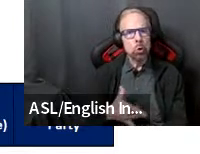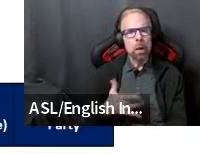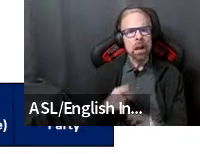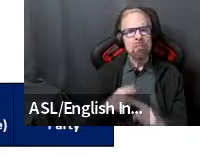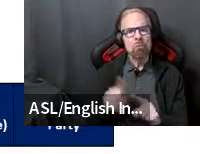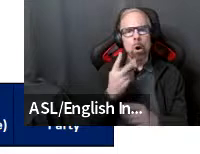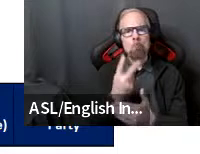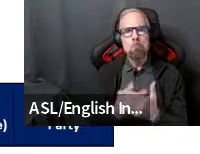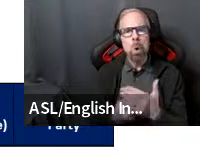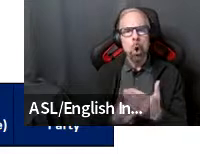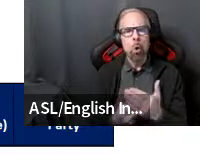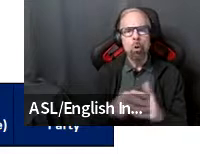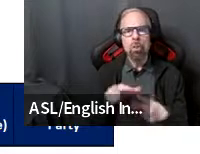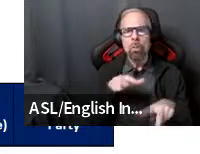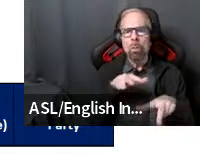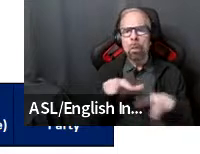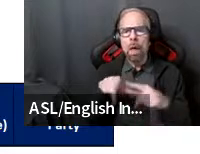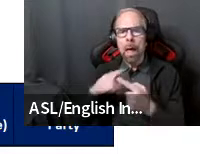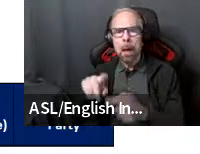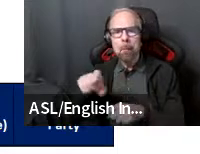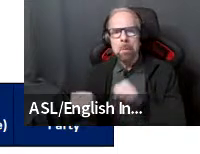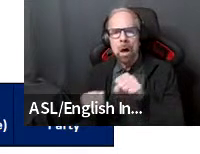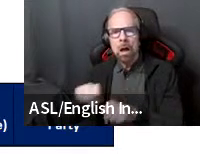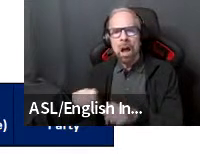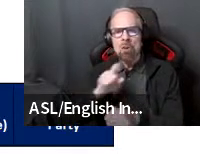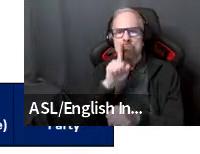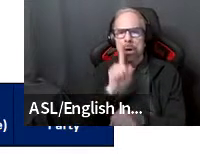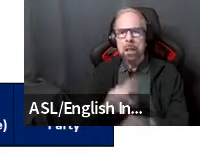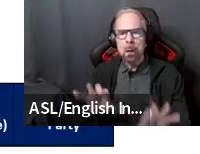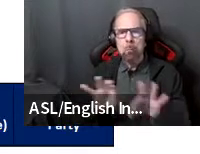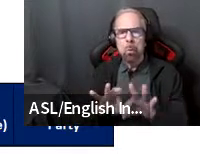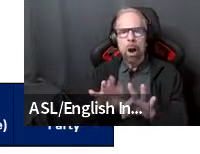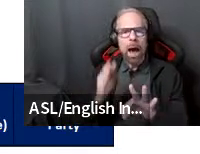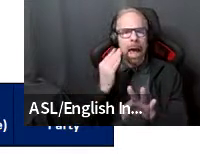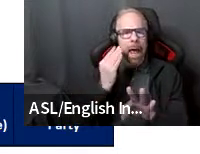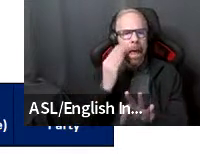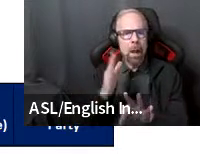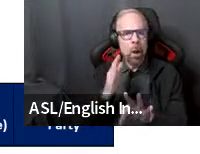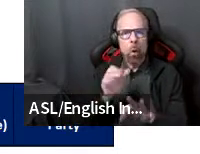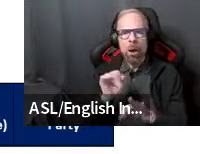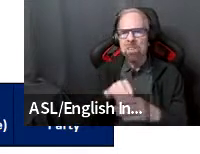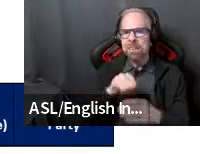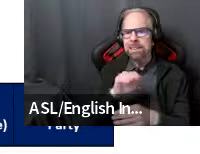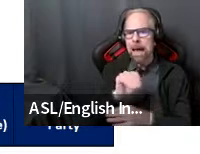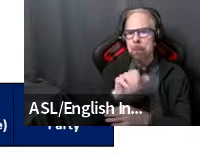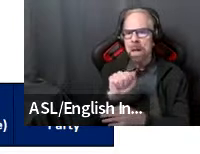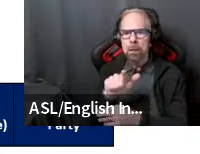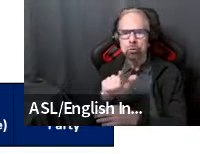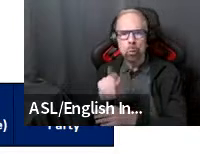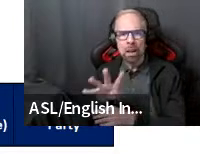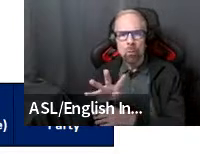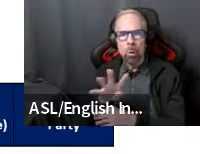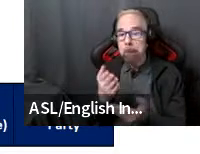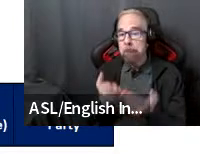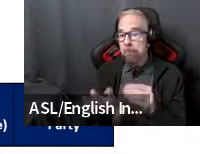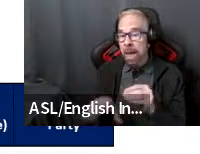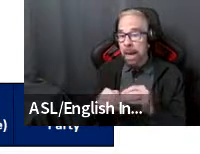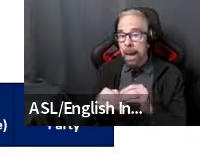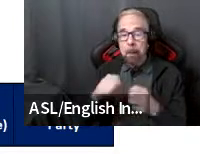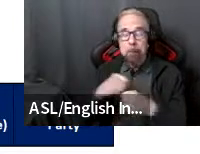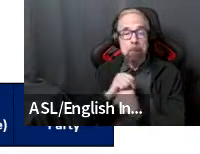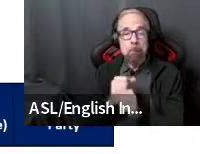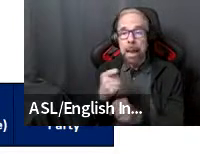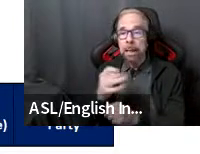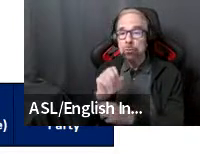trail connections. I think that's truly important. I don't know if it goes into MA 24, maybe just adding in, make those trail